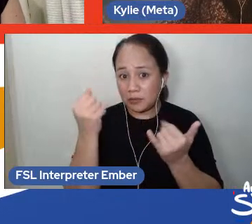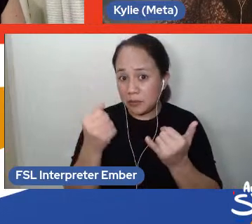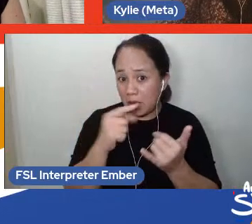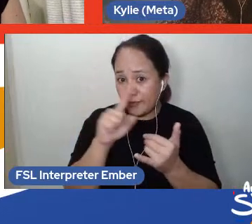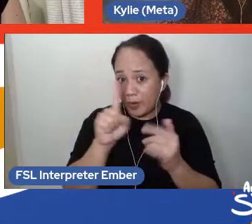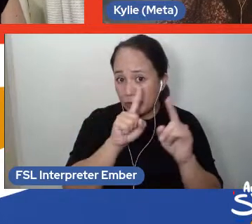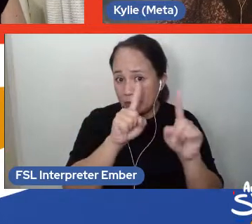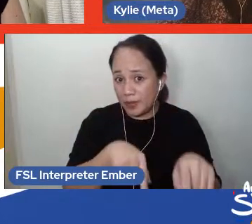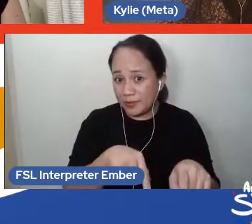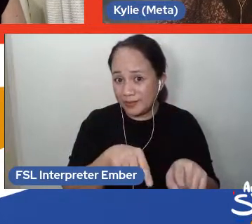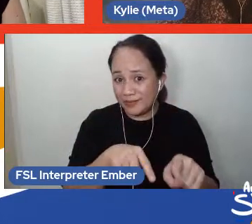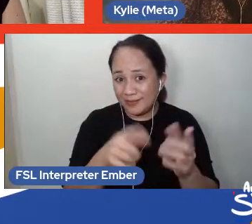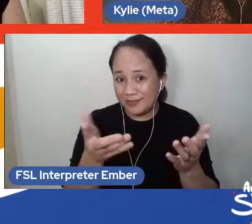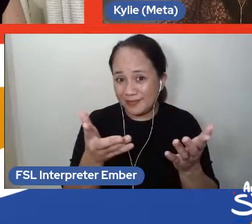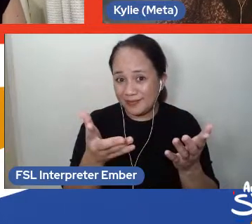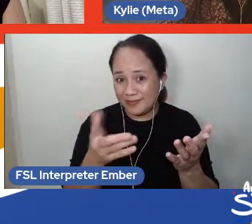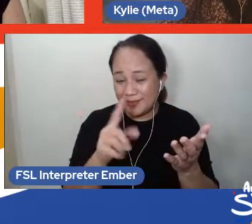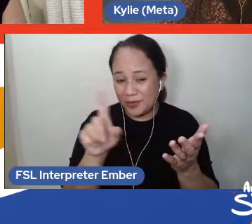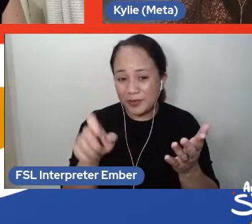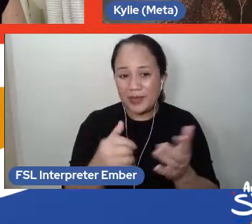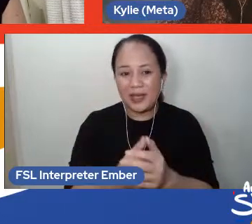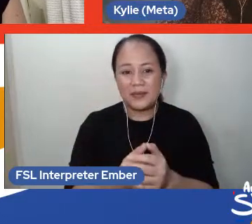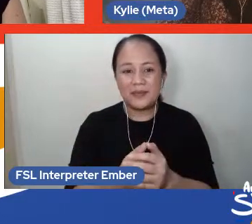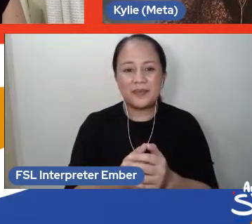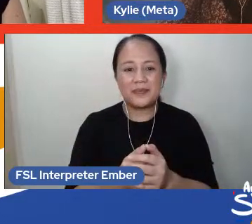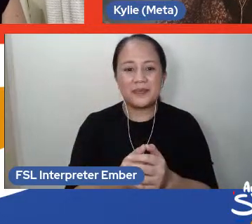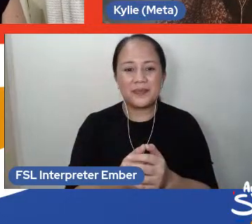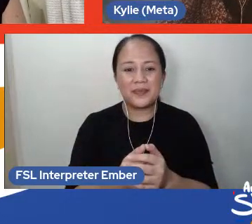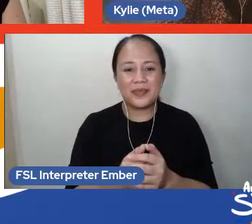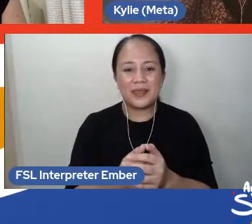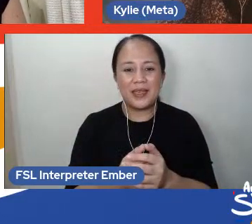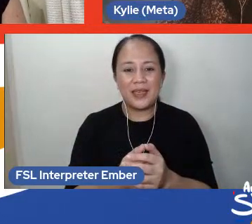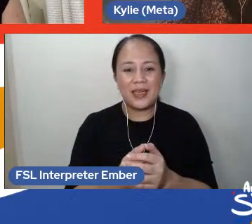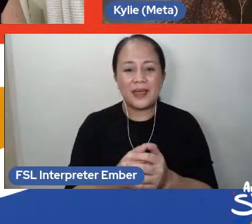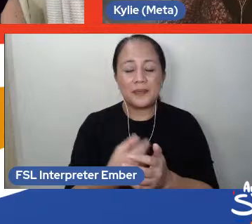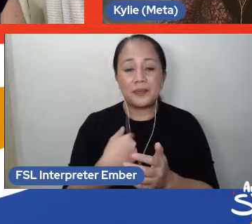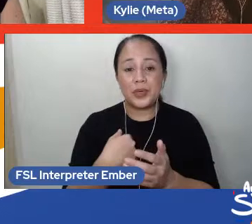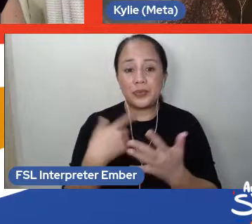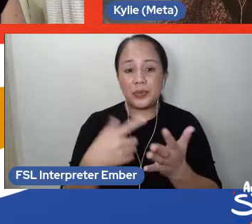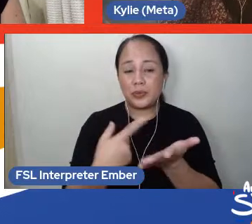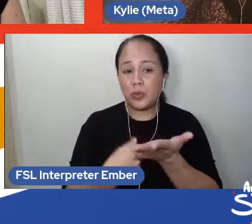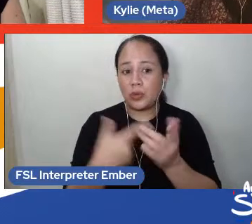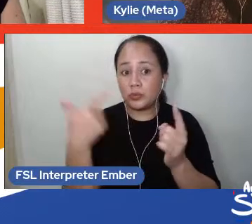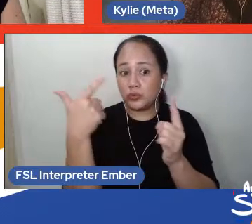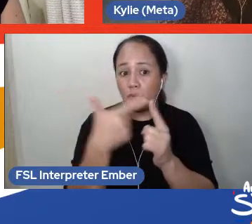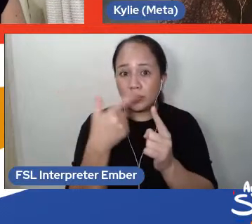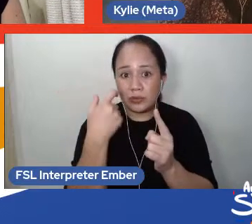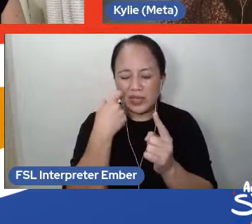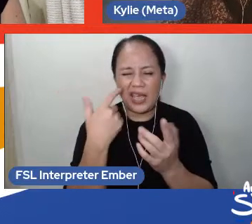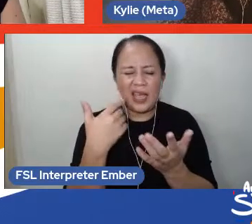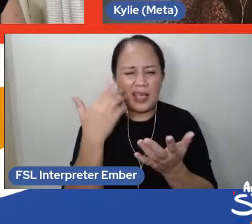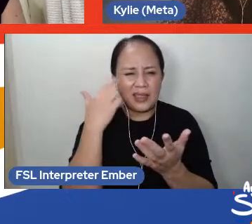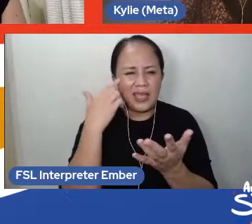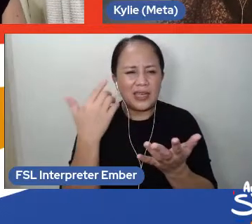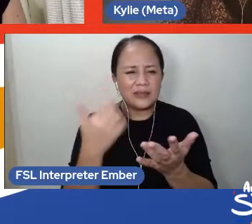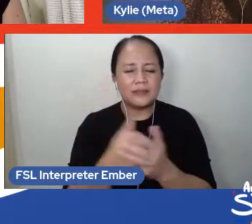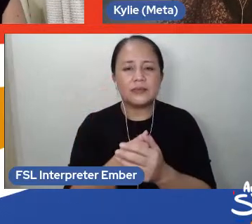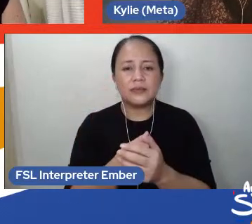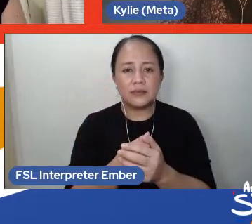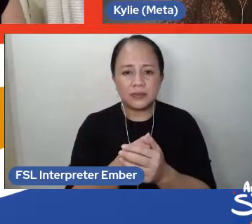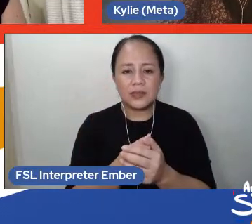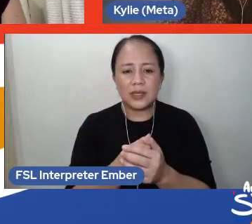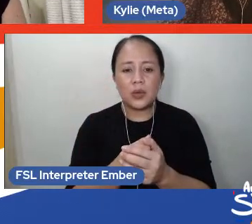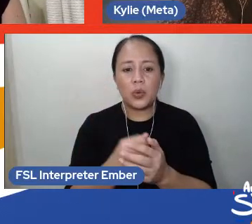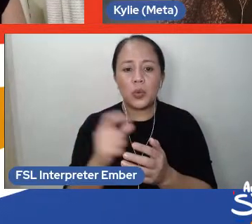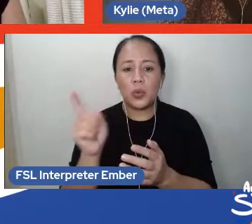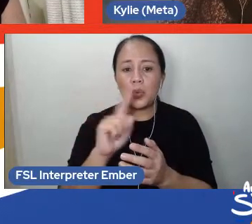response to that question? No, I think I talked about targeting earlier, and that I think that's